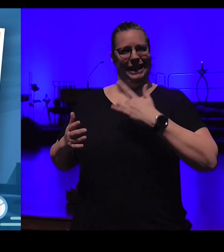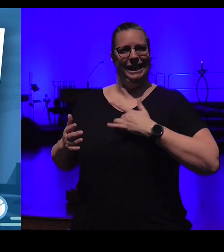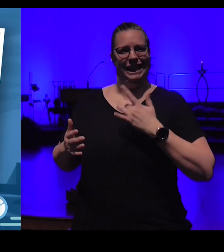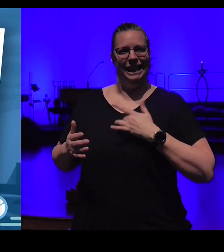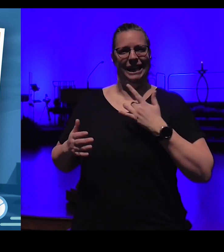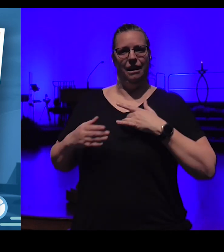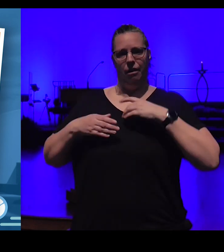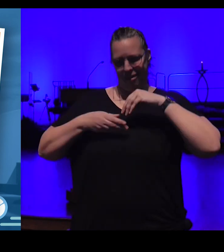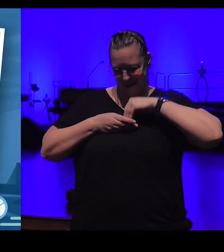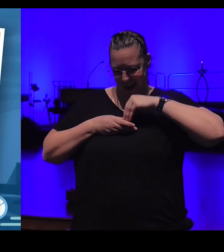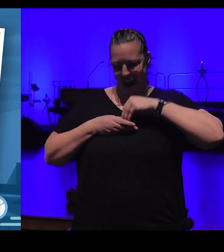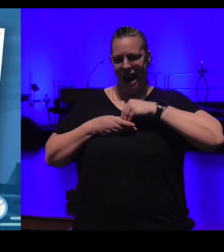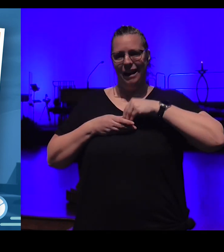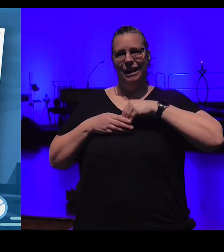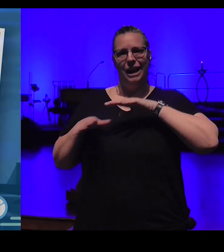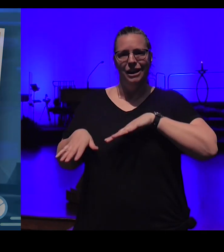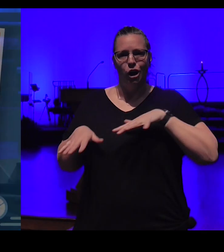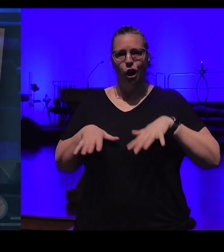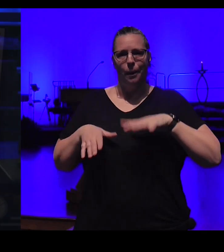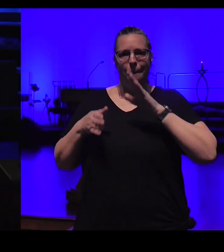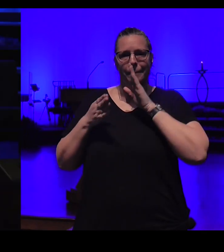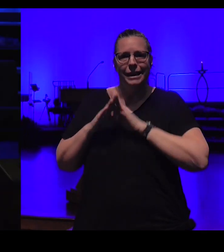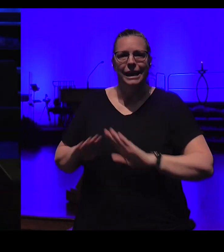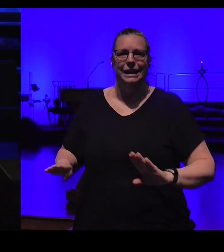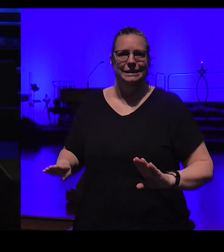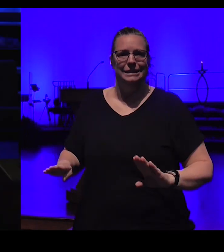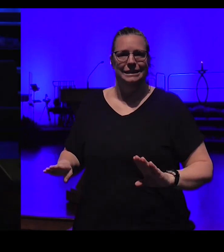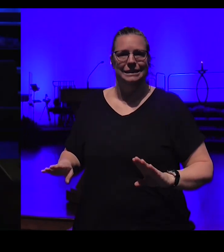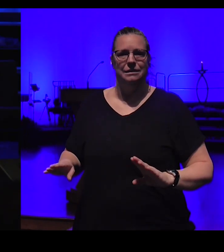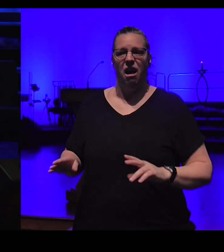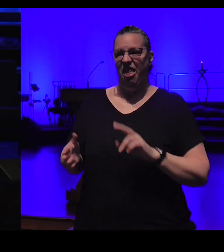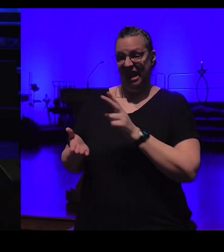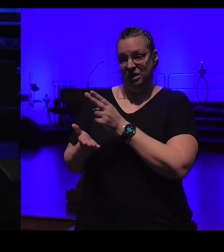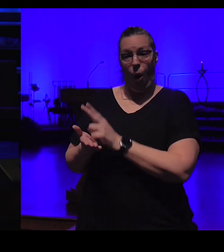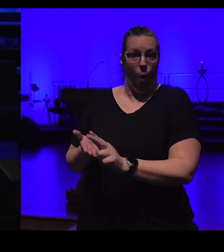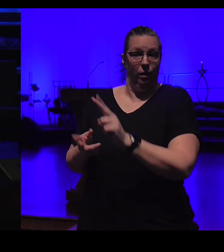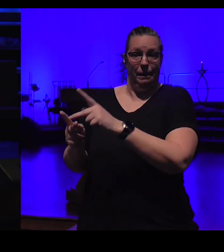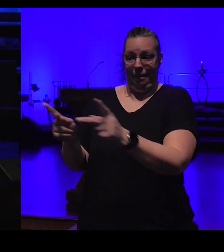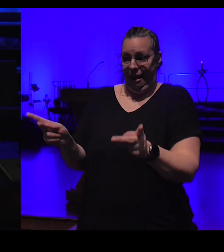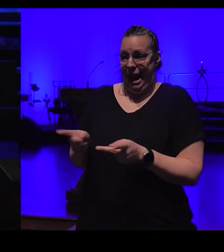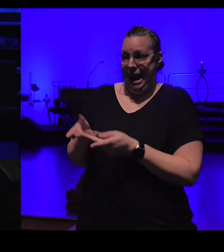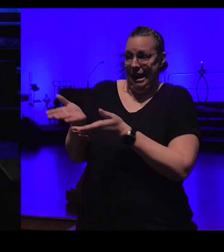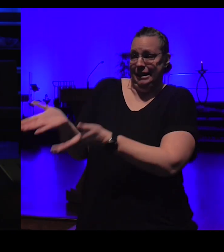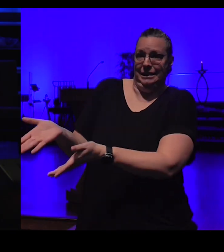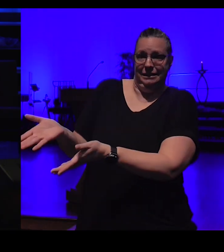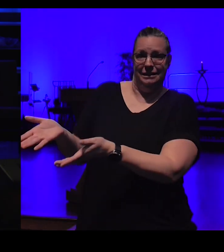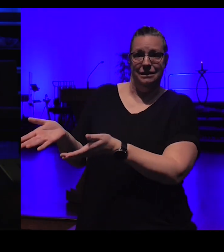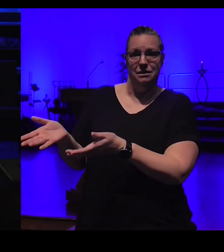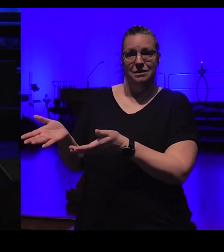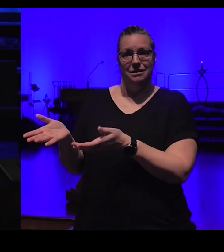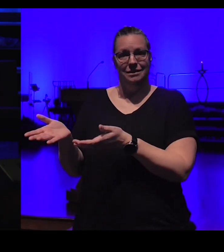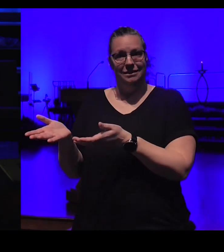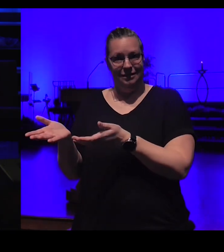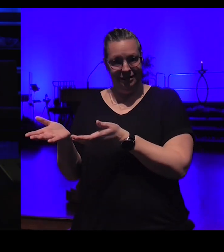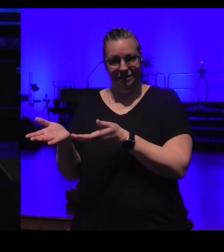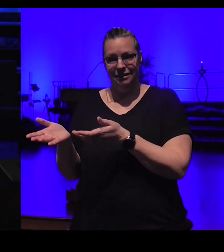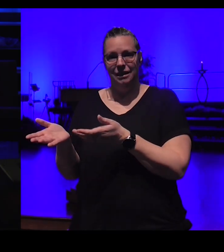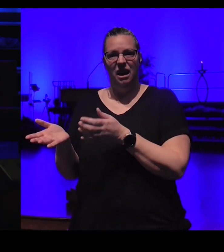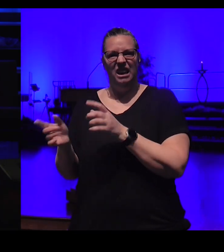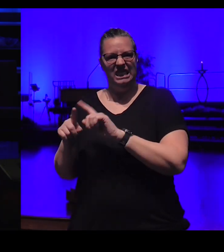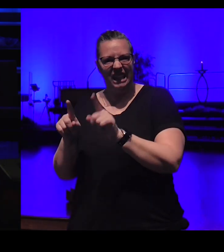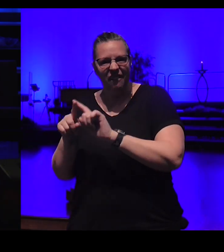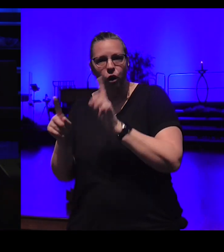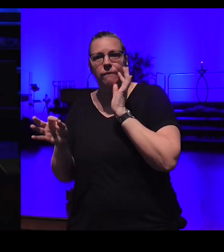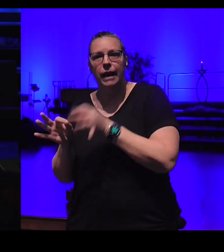inner tranquility that can be experienced there. This holy place, a holy place of Hinduism, Buddhism, the Bon tradition,